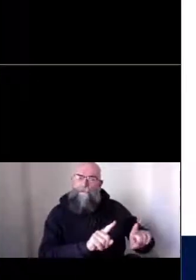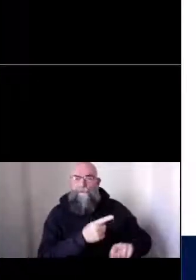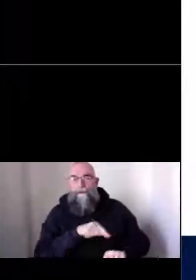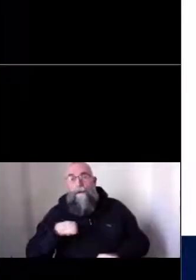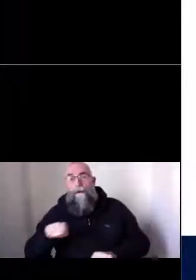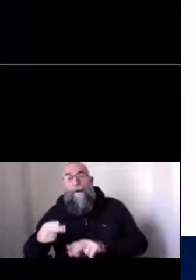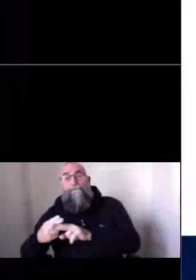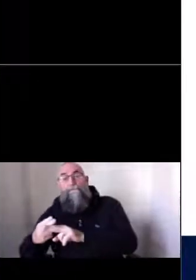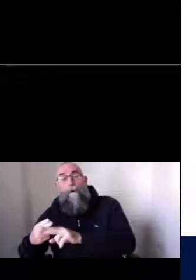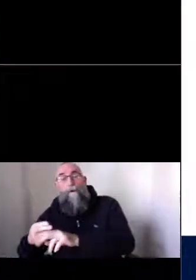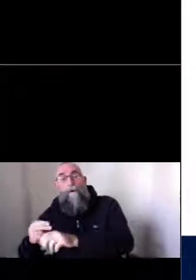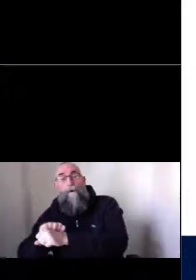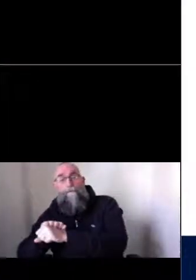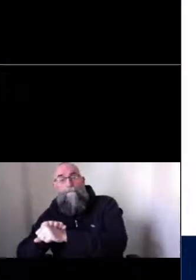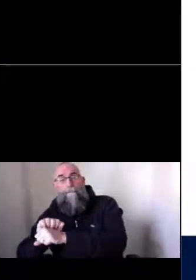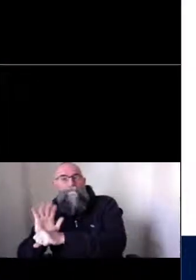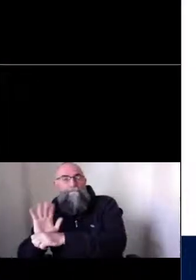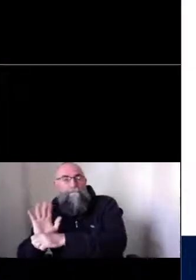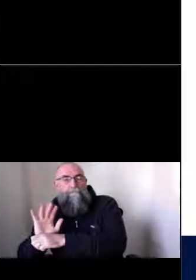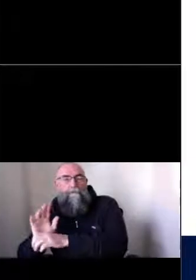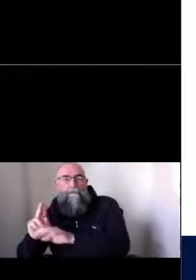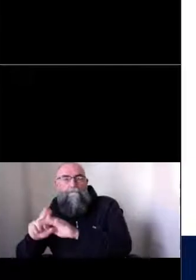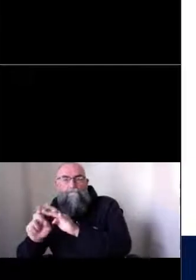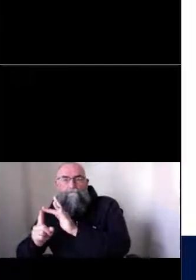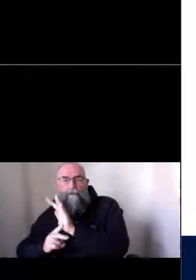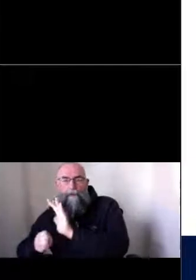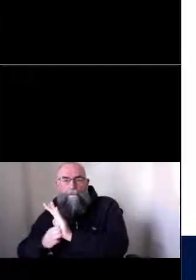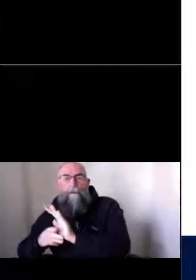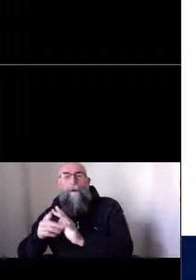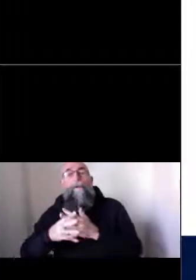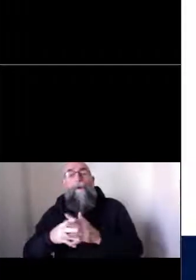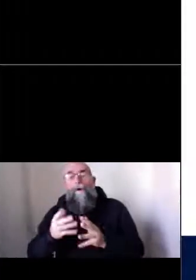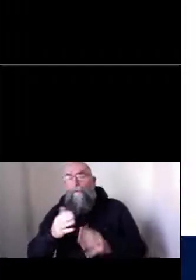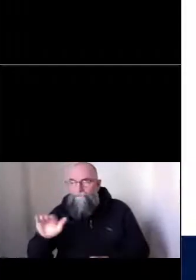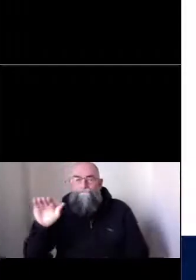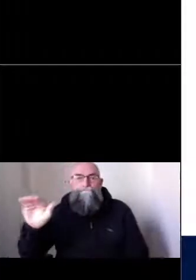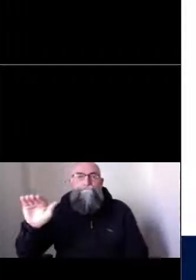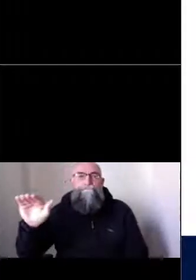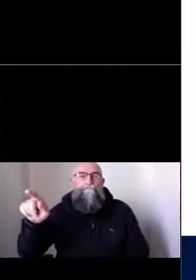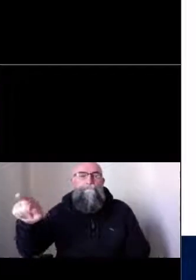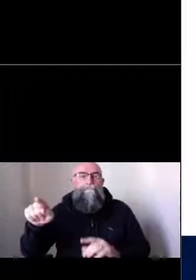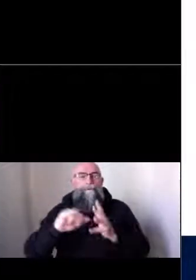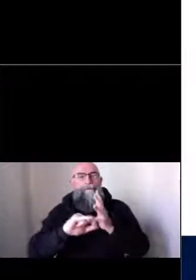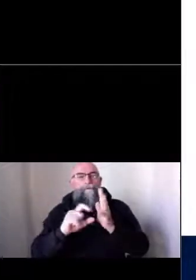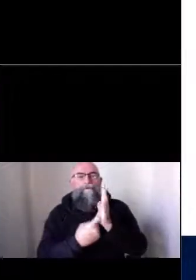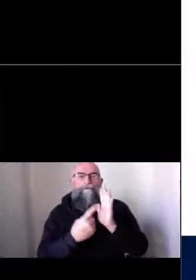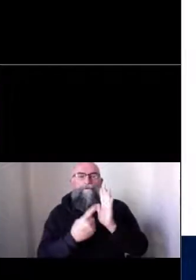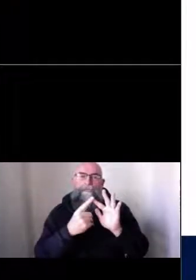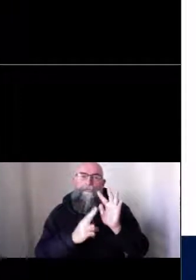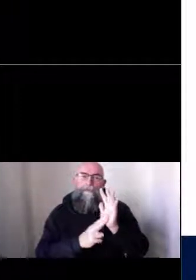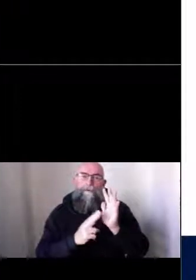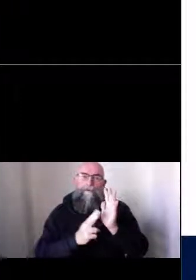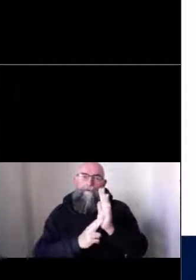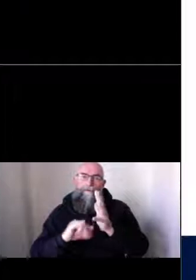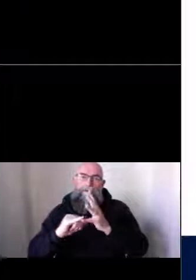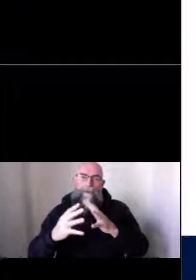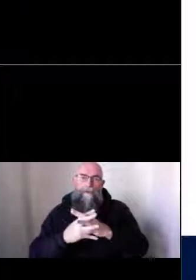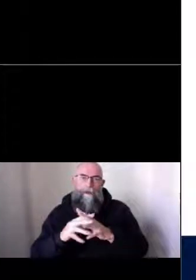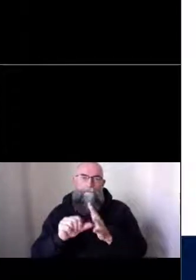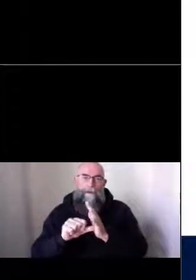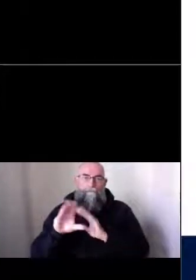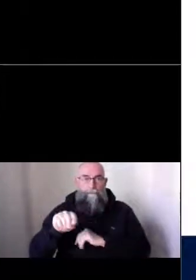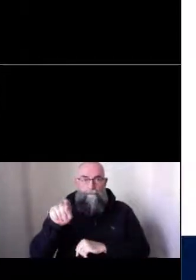funding. So it would be best to look at Screen New South Wales and the opportunities that they provide. Next slide, please.